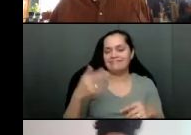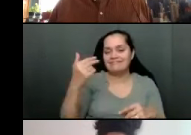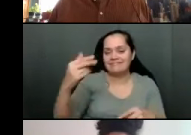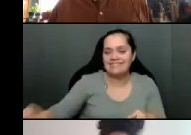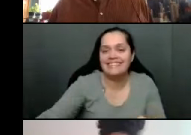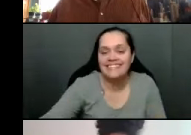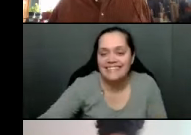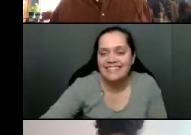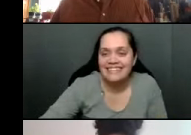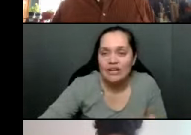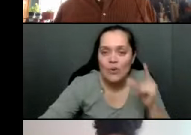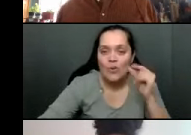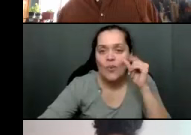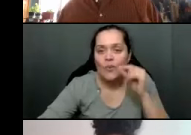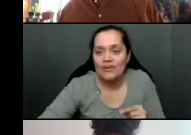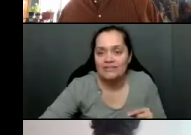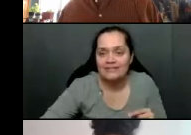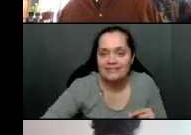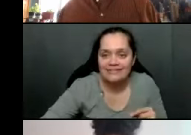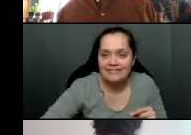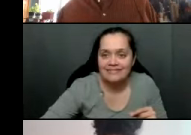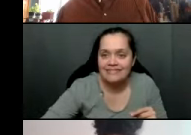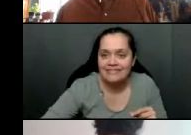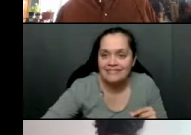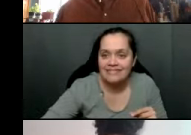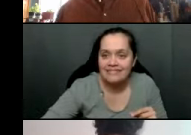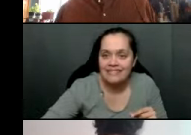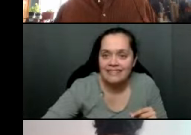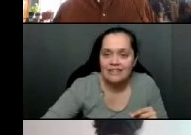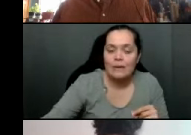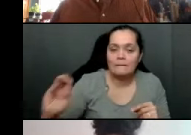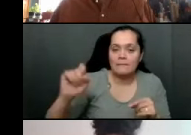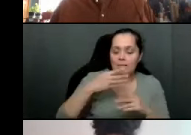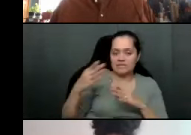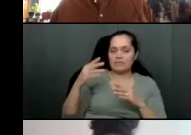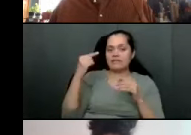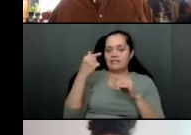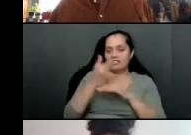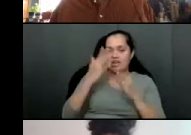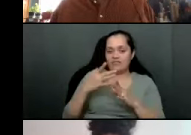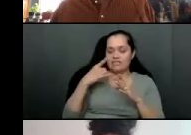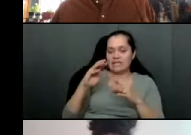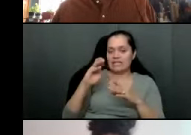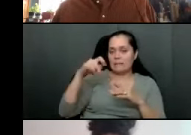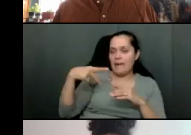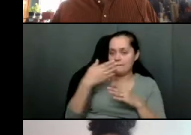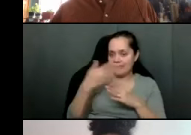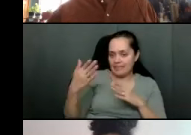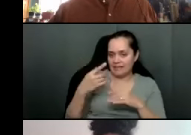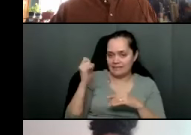well, here's one more way of mapping something. Geographers like to map